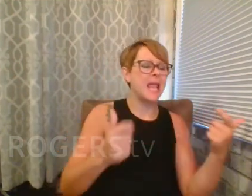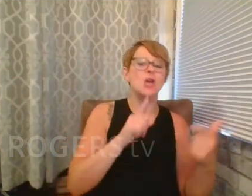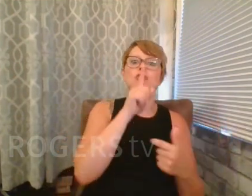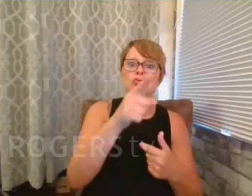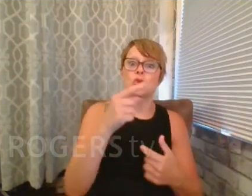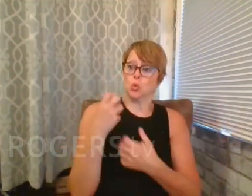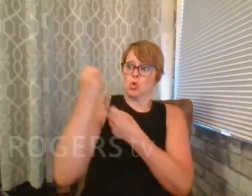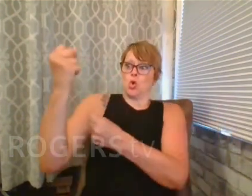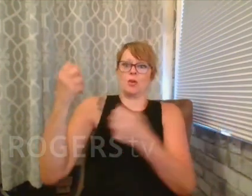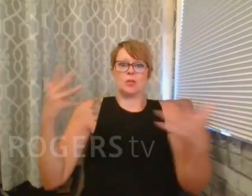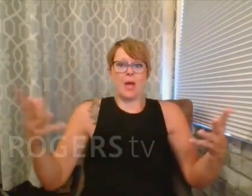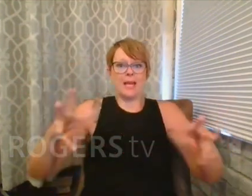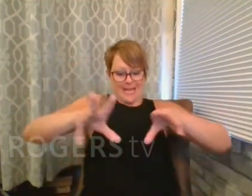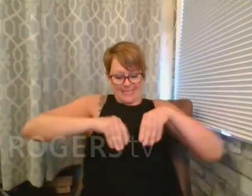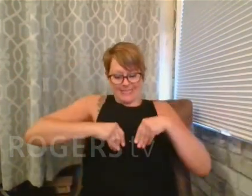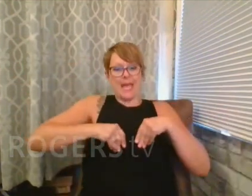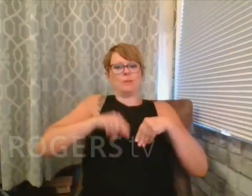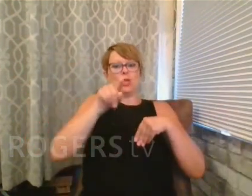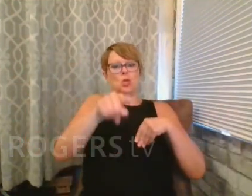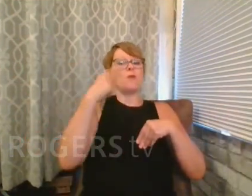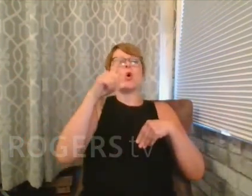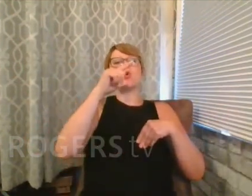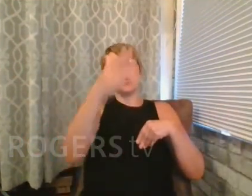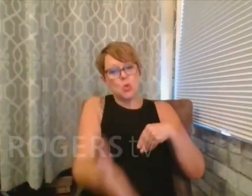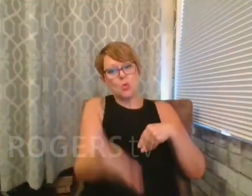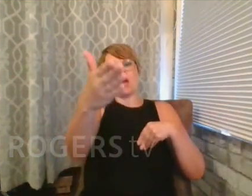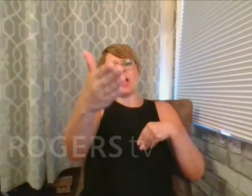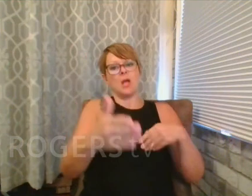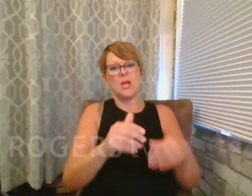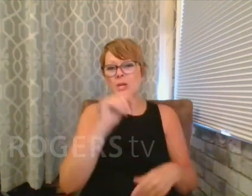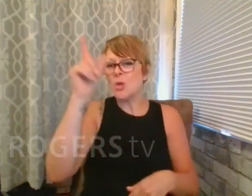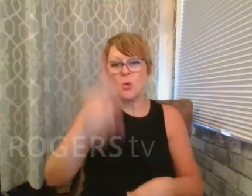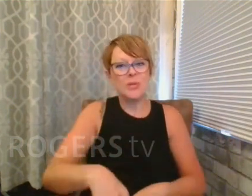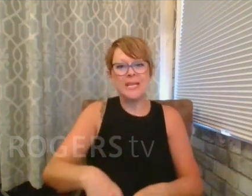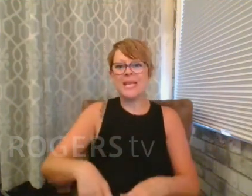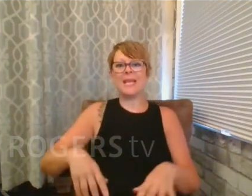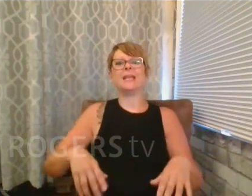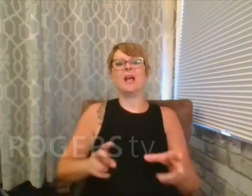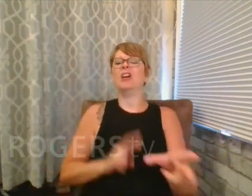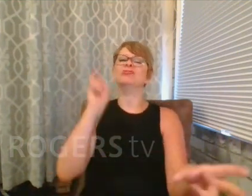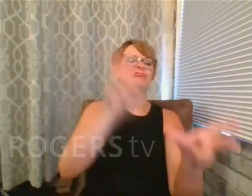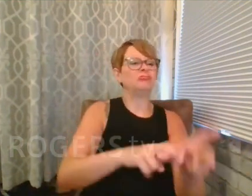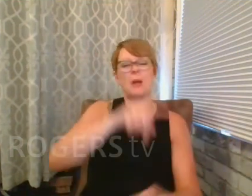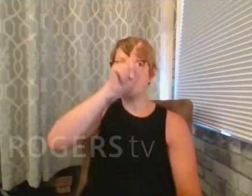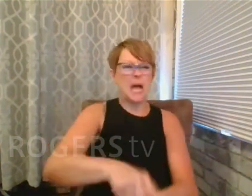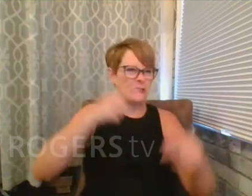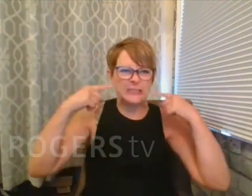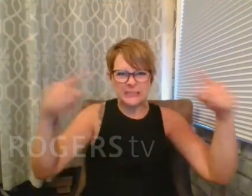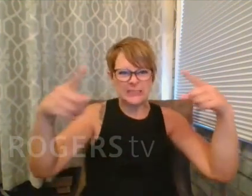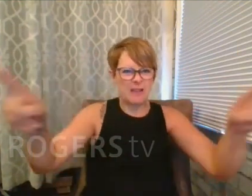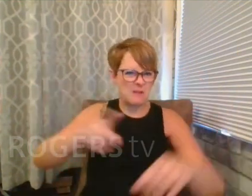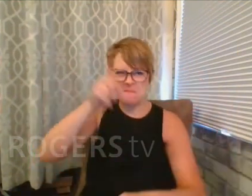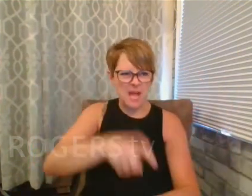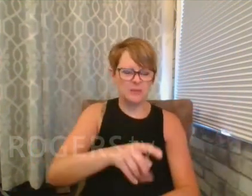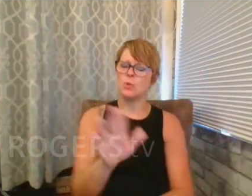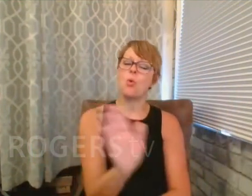accept yourself for who you are. Don't go blindly at it. I must make it in my business. I must do this. No.